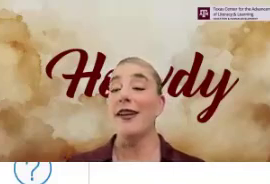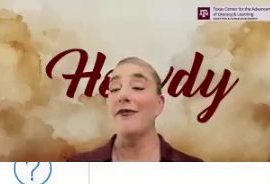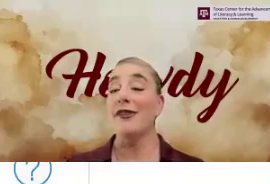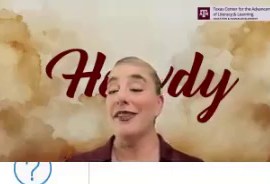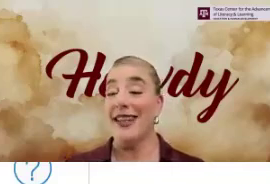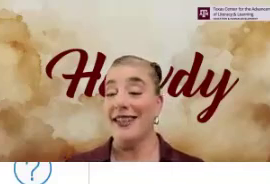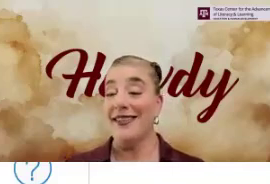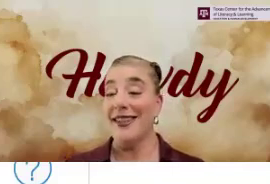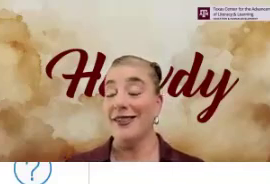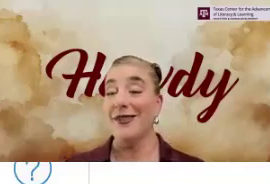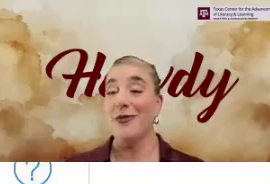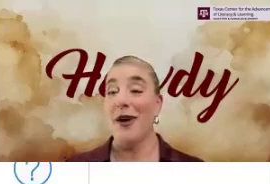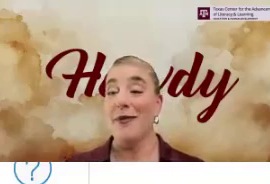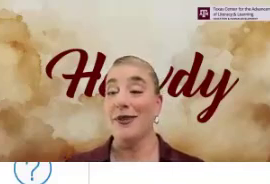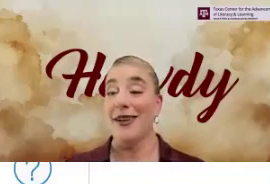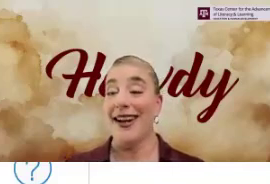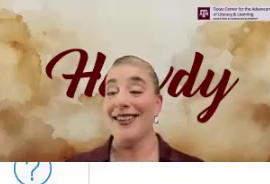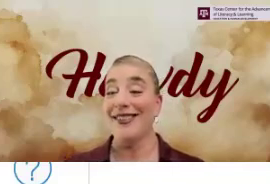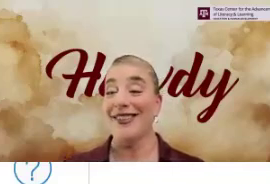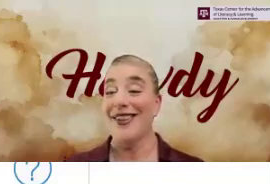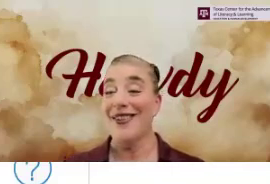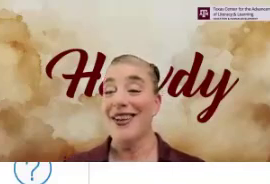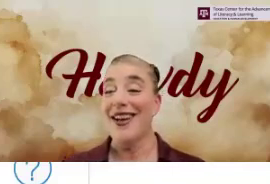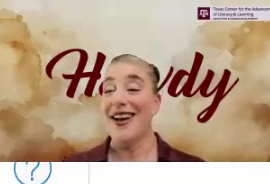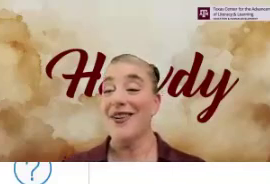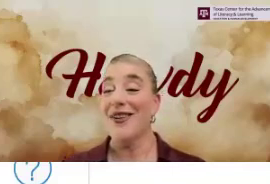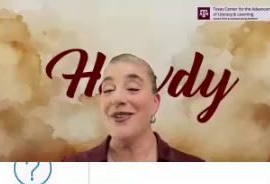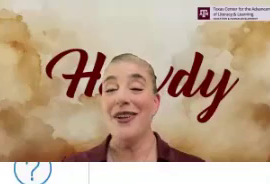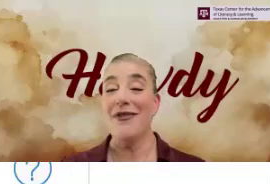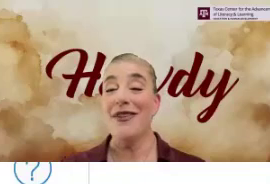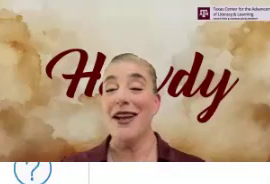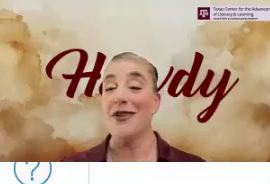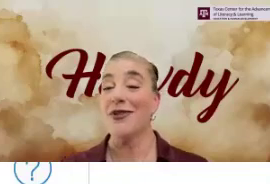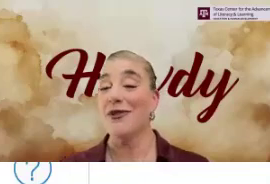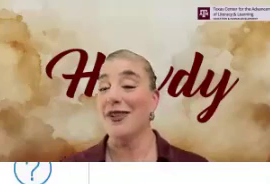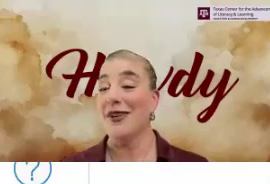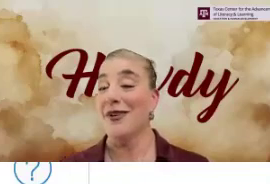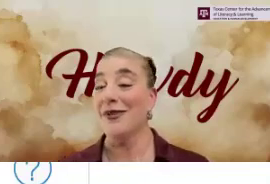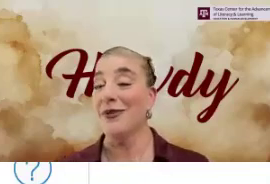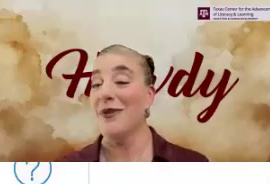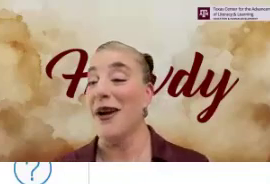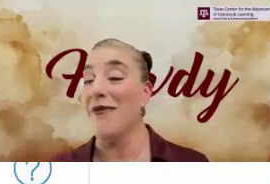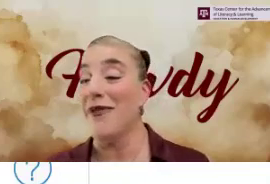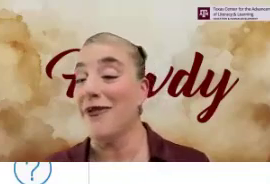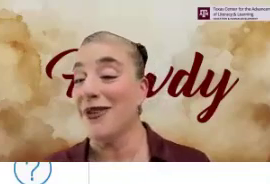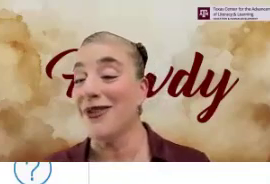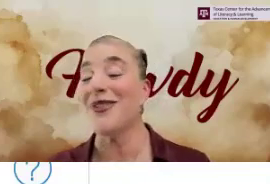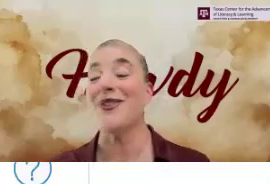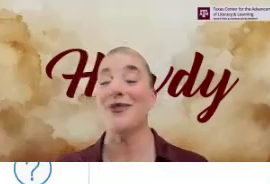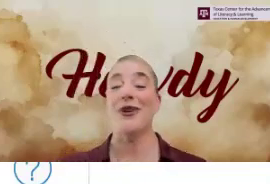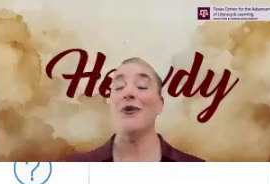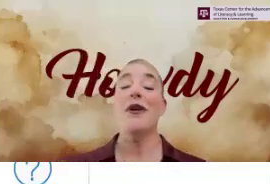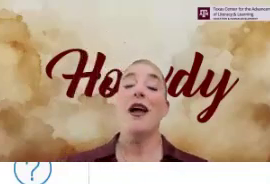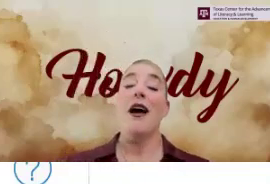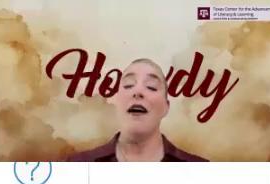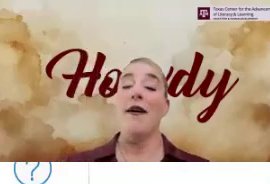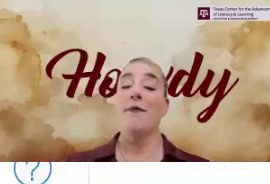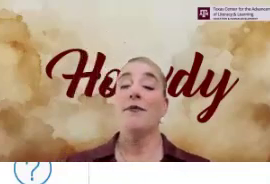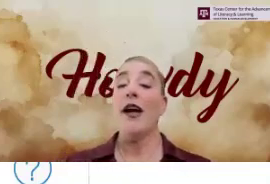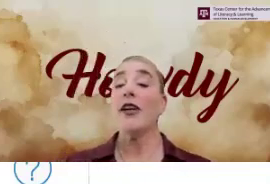so excited visiting this website. So I know you love the National Center. That's one of my favorites too.